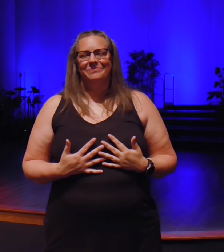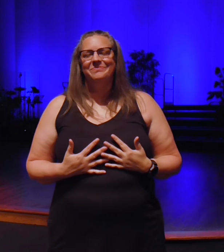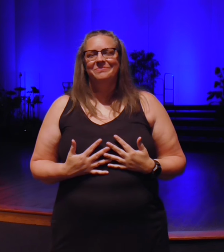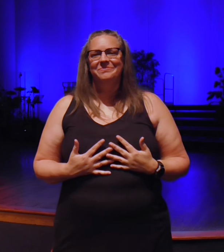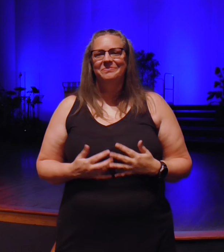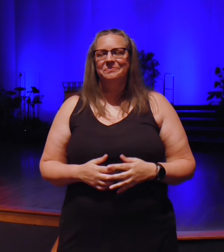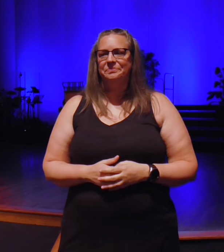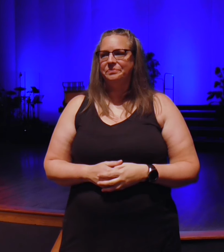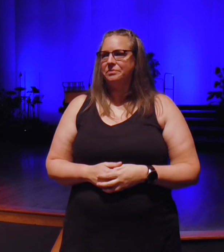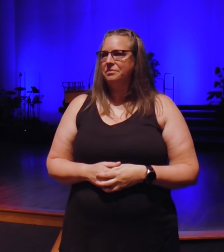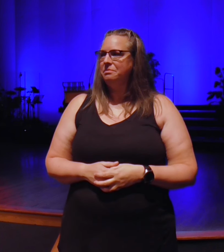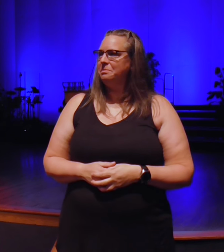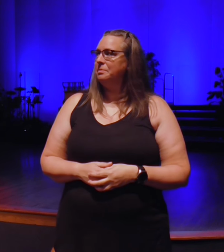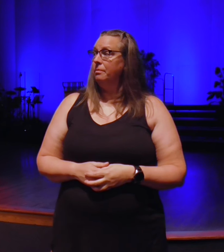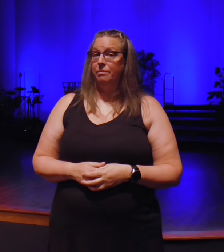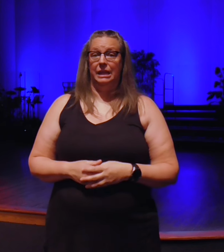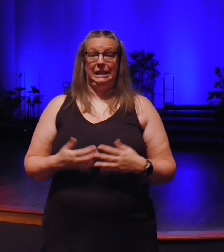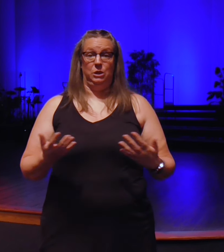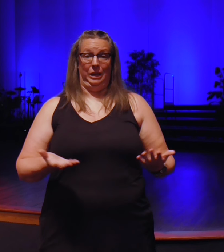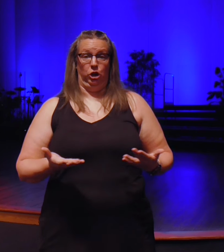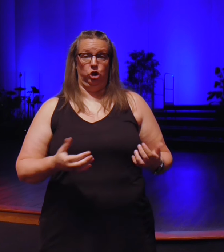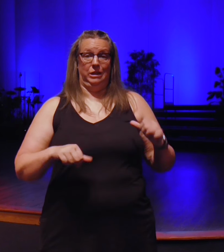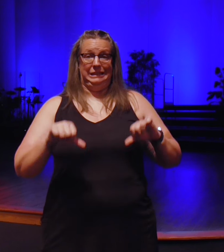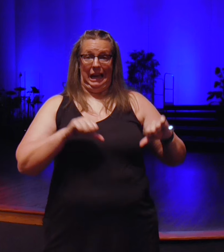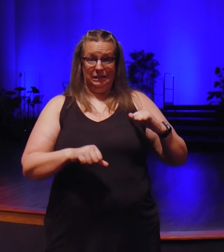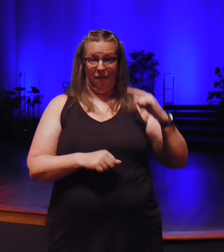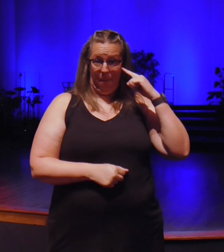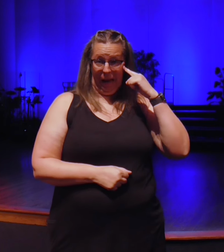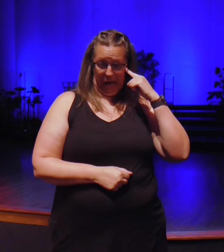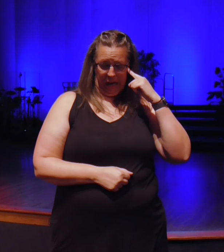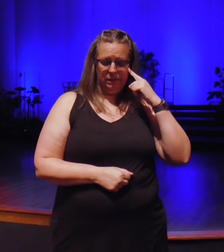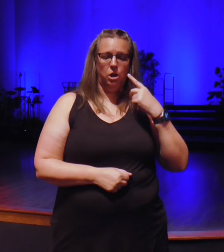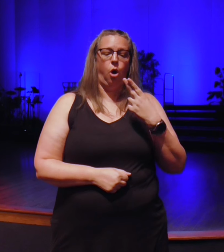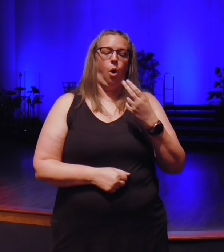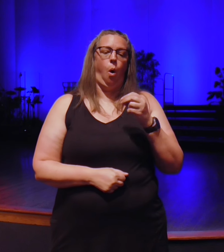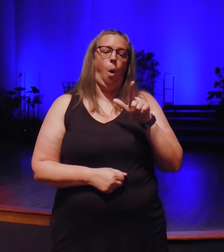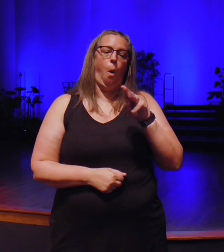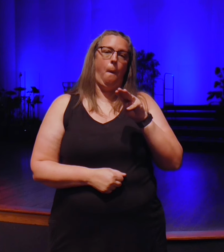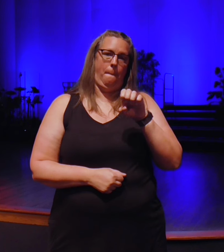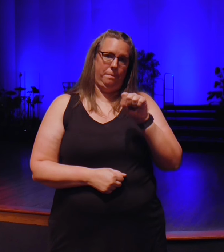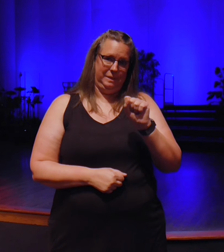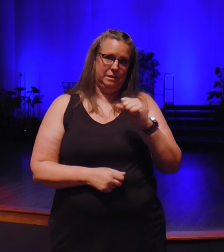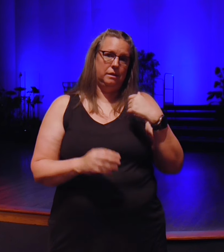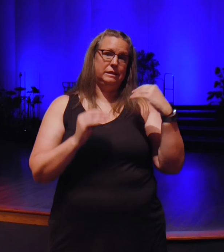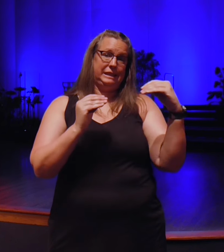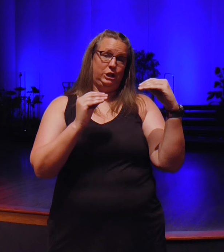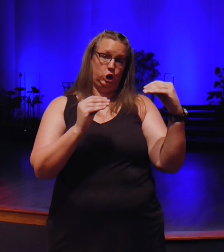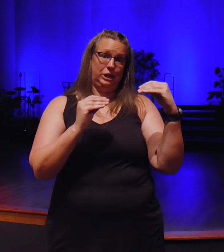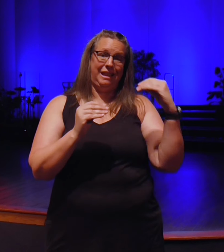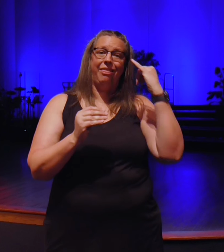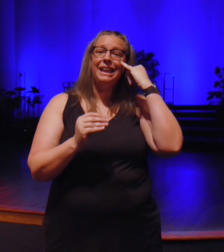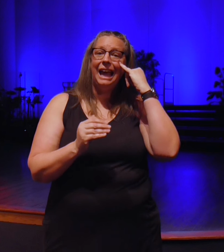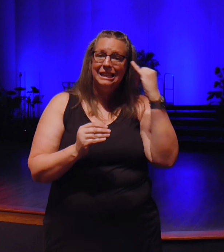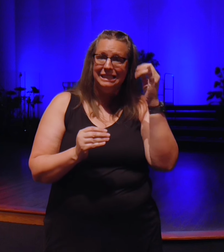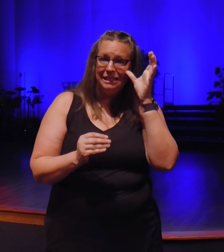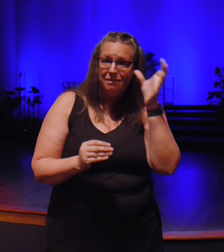In The Science of Mind, Ernest Holmes teaches this idea that we are not just